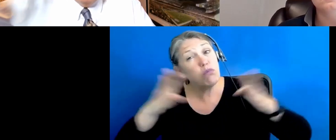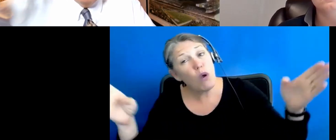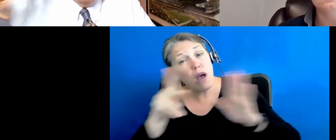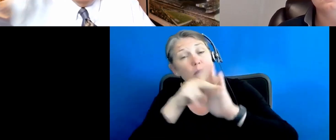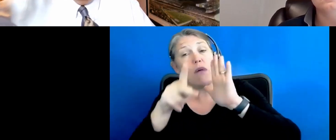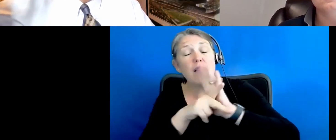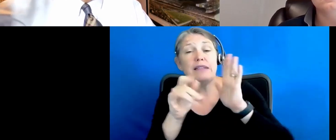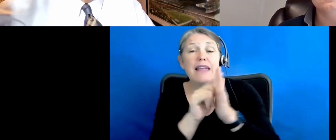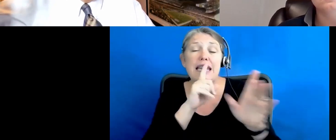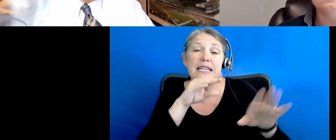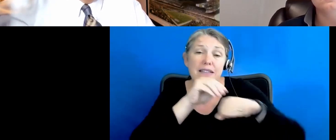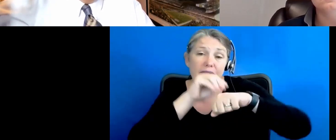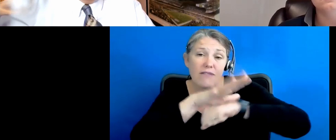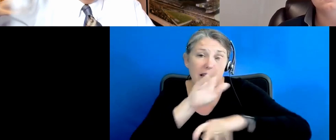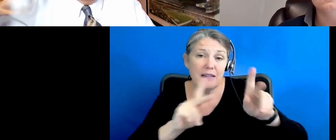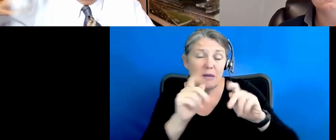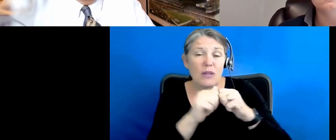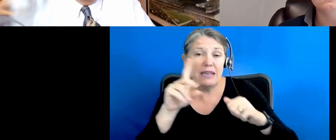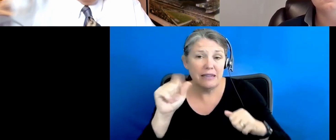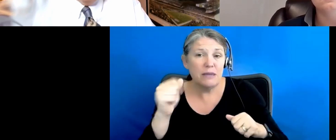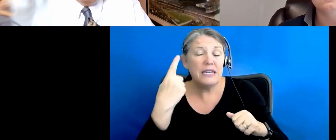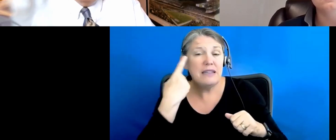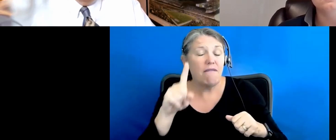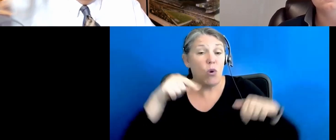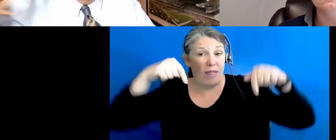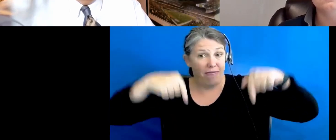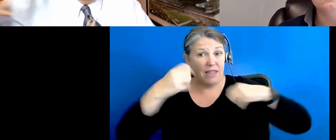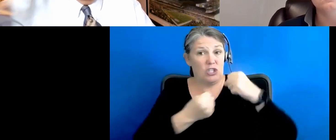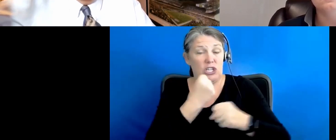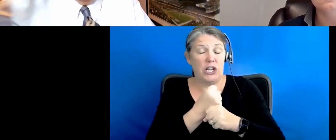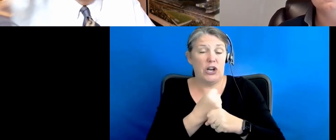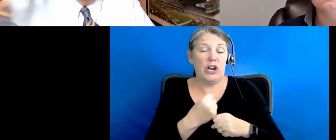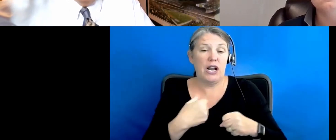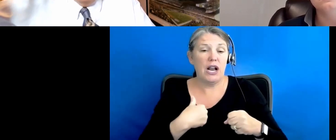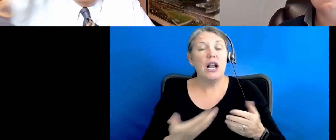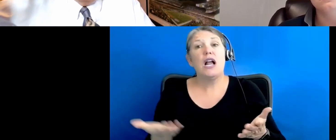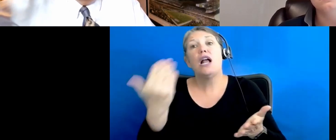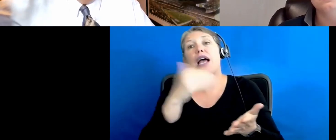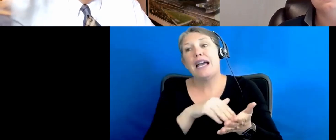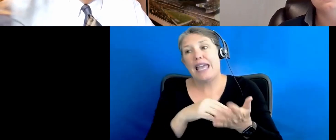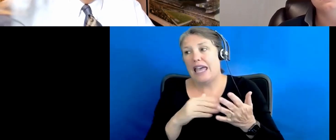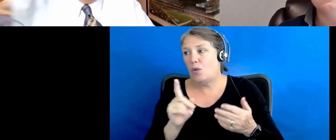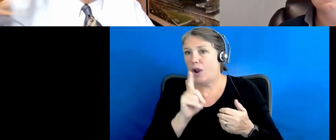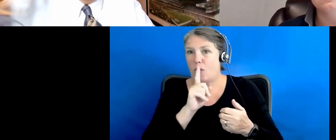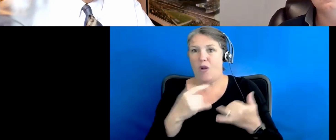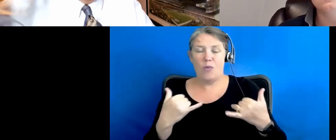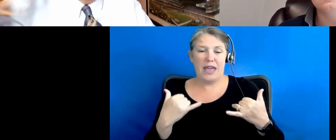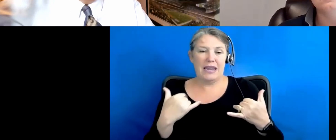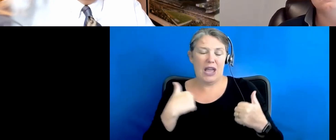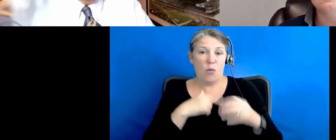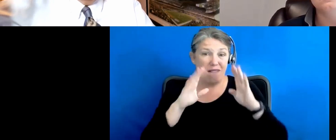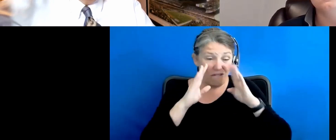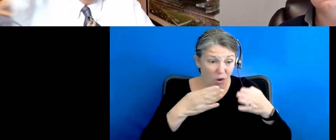is affecting people with disabilities. And for this year, again, given where we are, we have focused